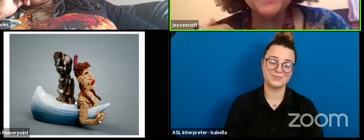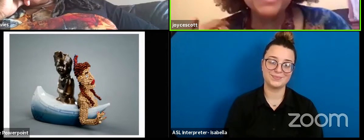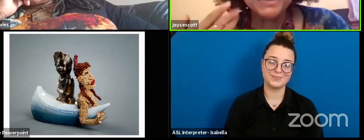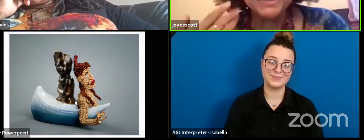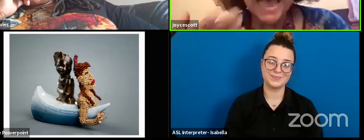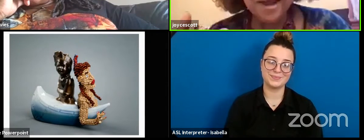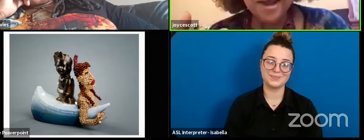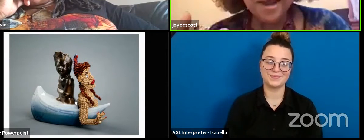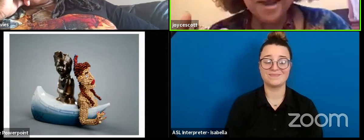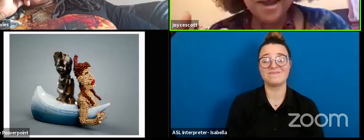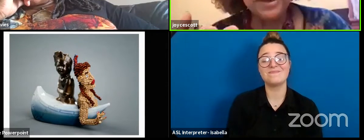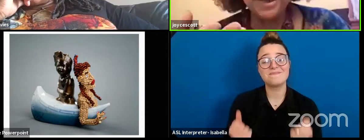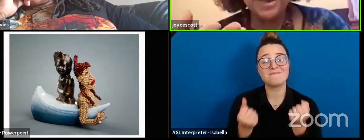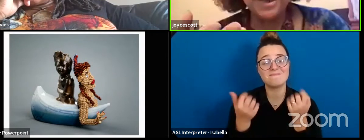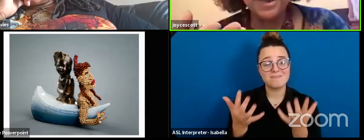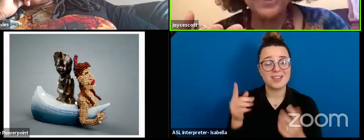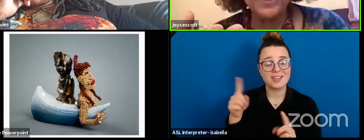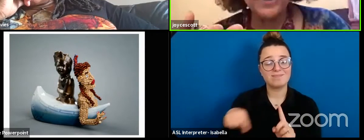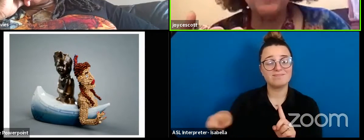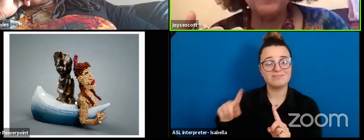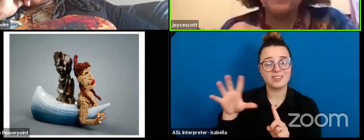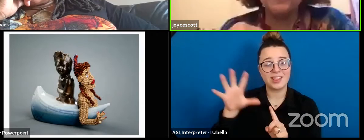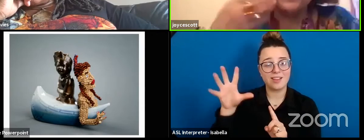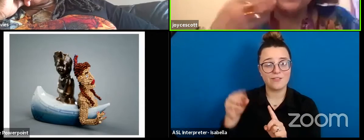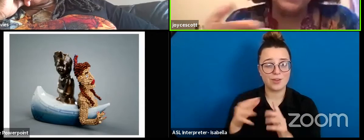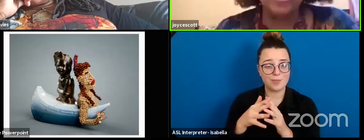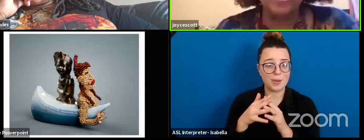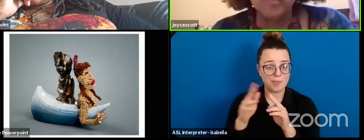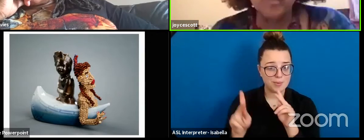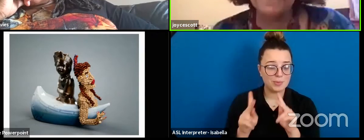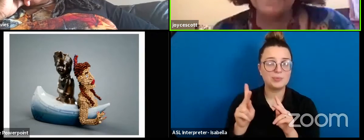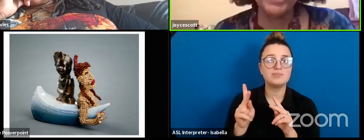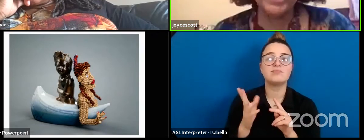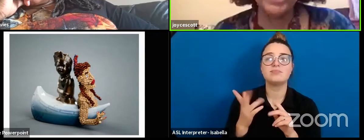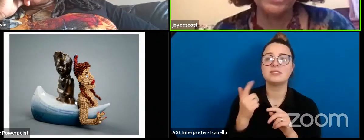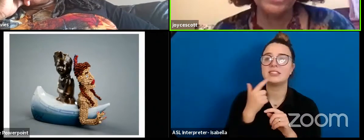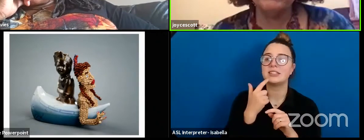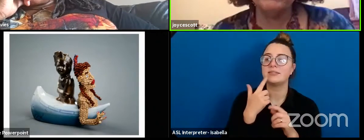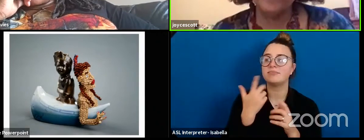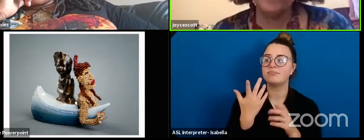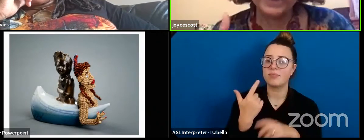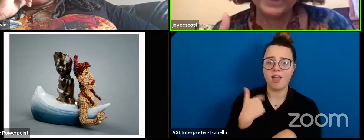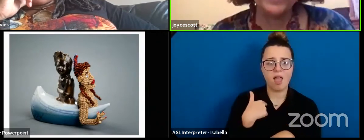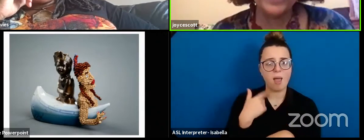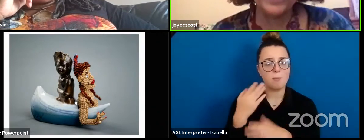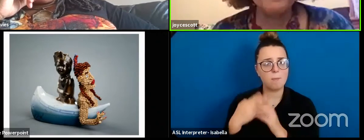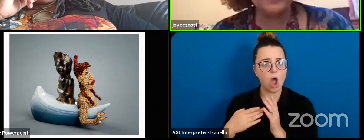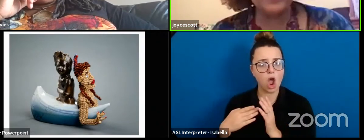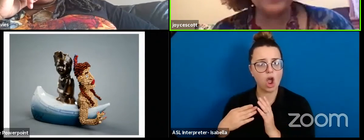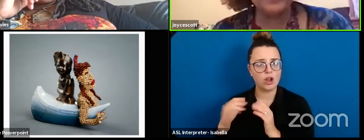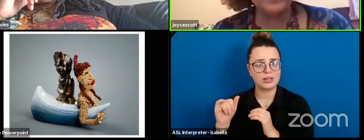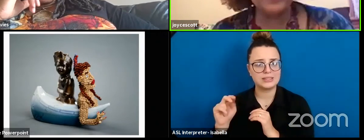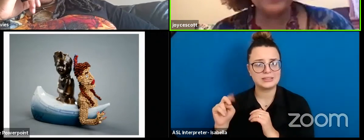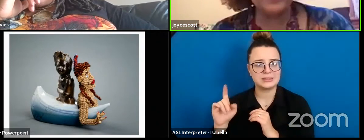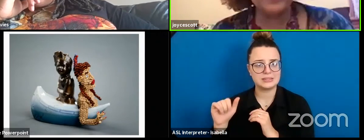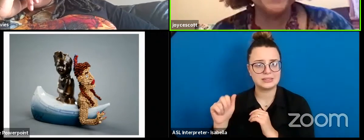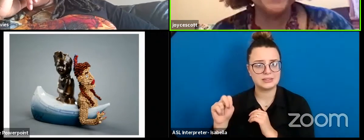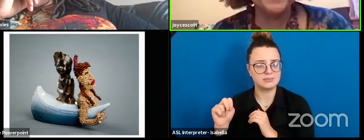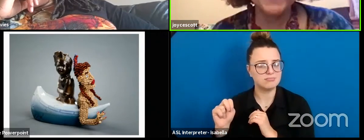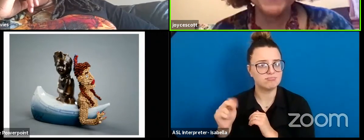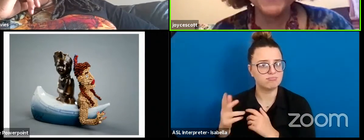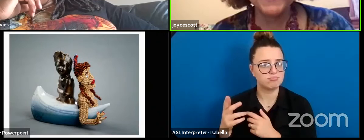A lot of African Americans say, you know, I'm part Indian. Certainly that's what I've been told in my life.